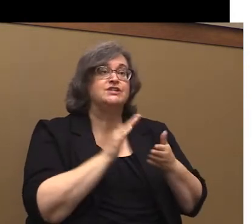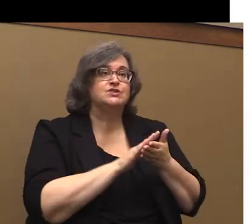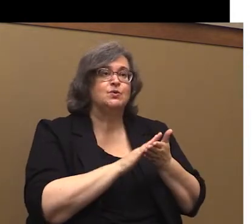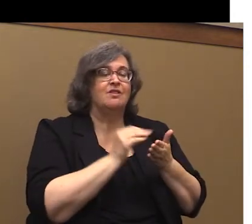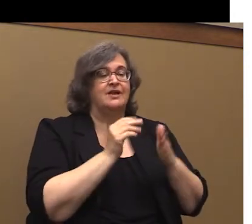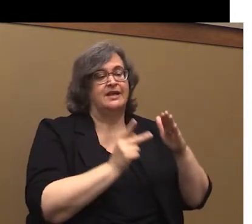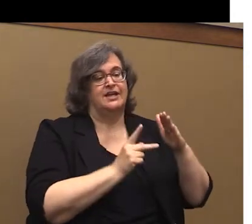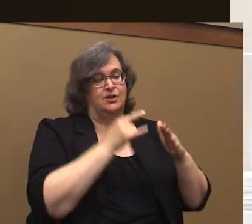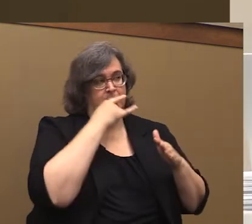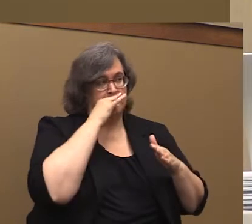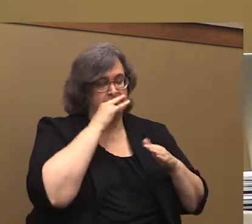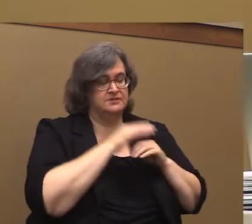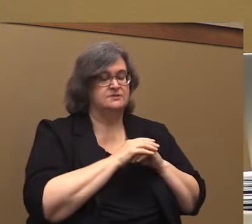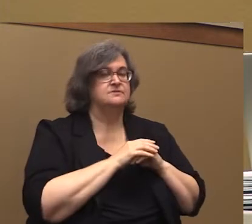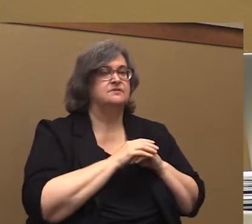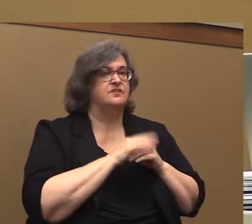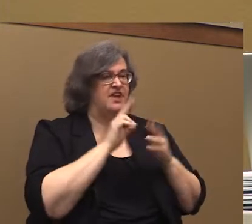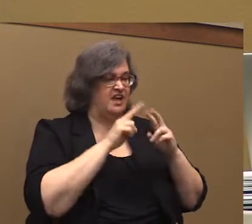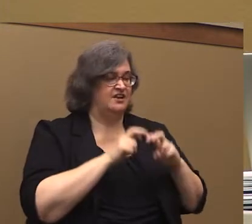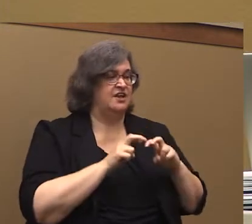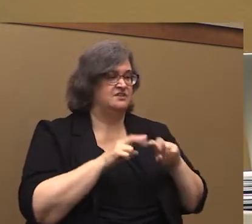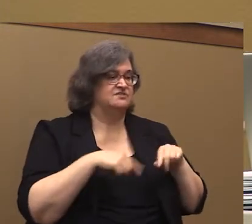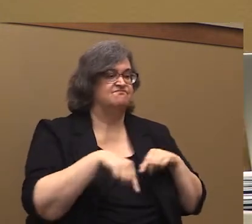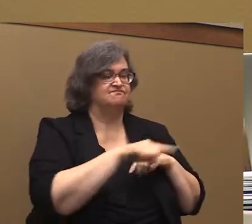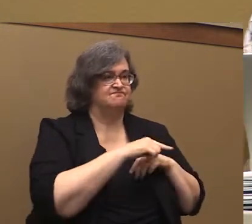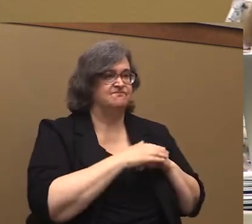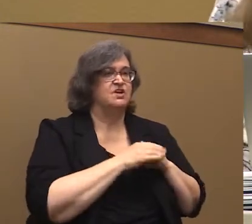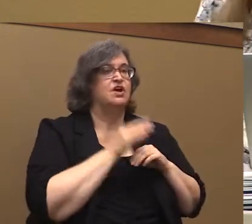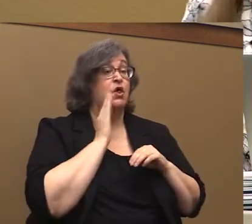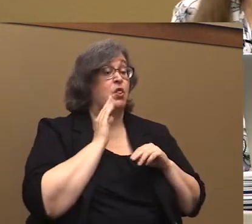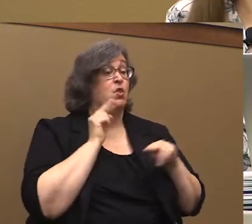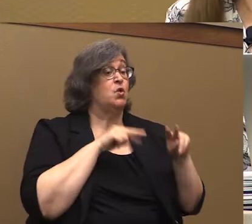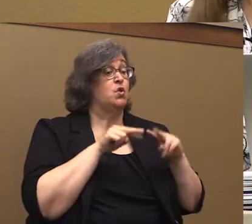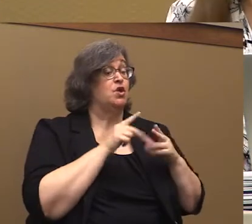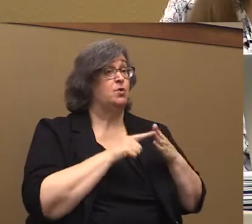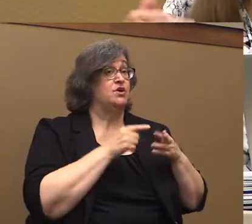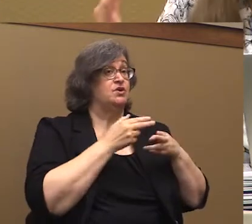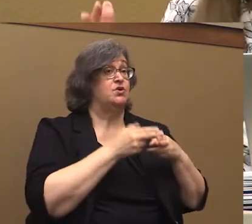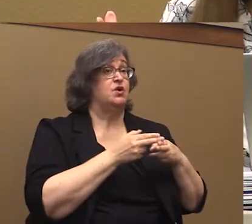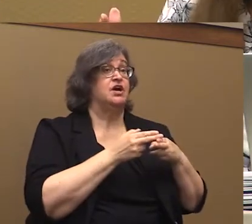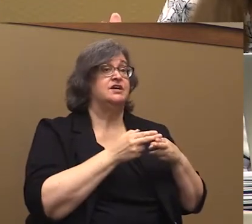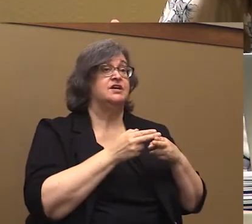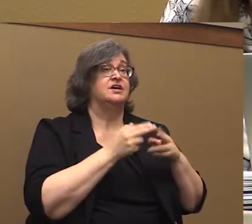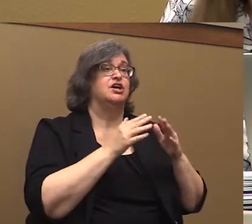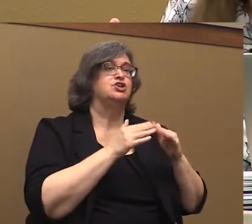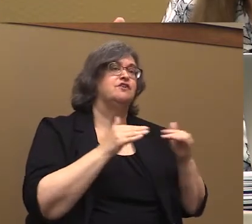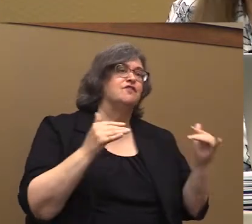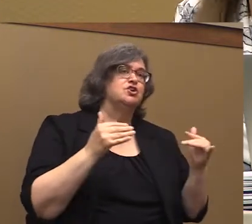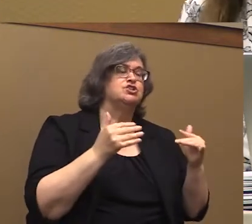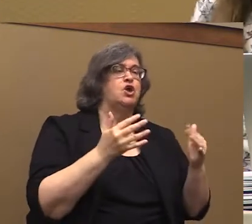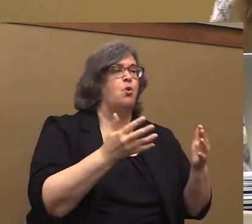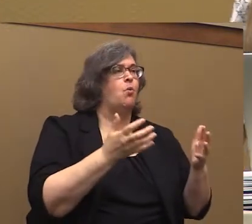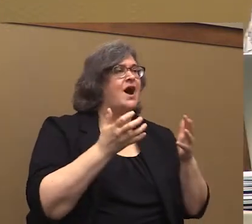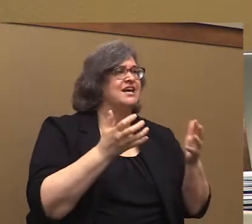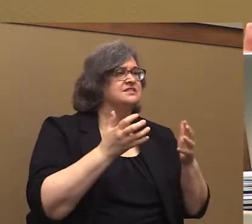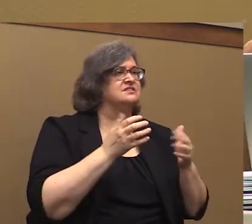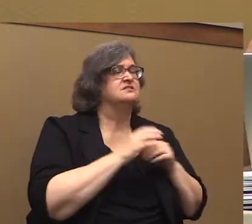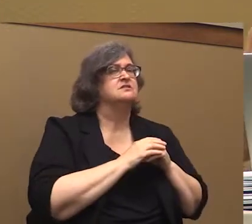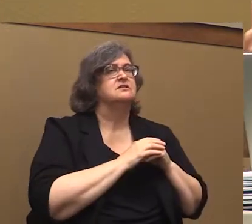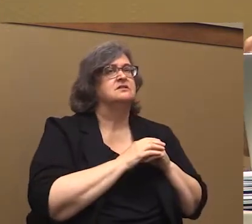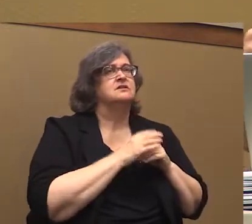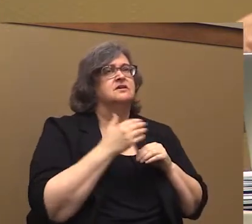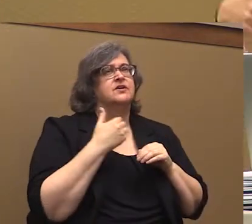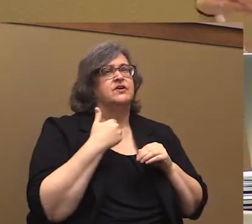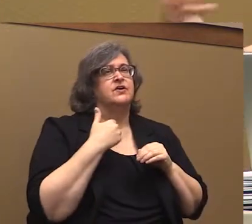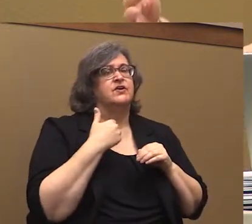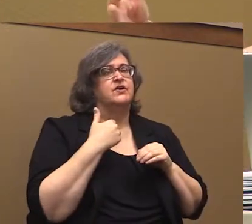preschool and kindergarten kids. And they looked at what they called diverse wants, like